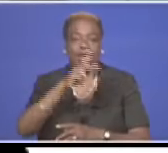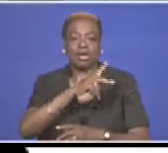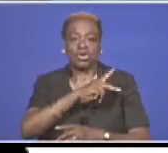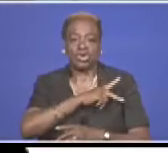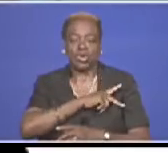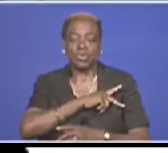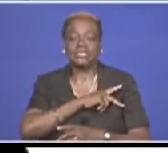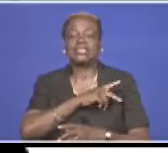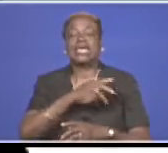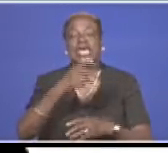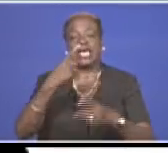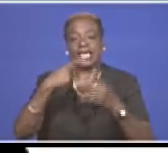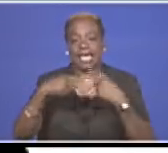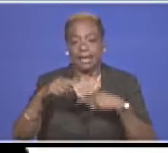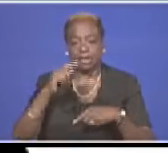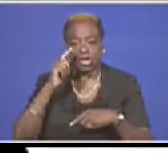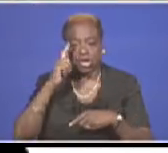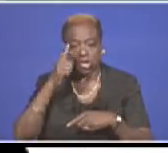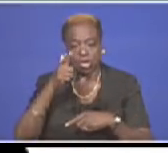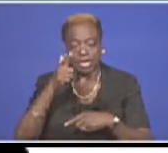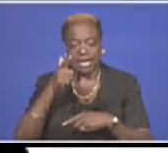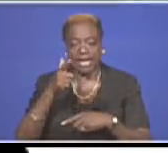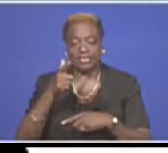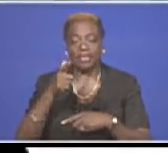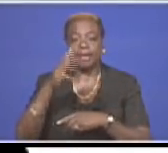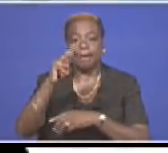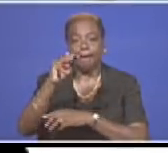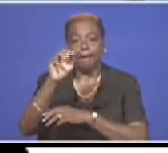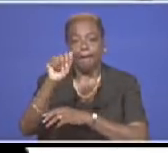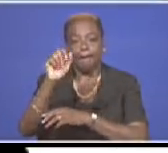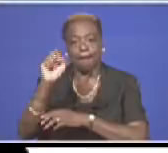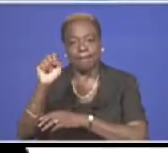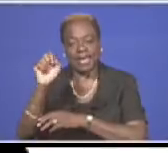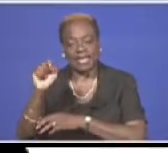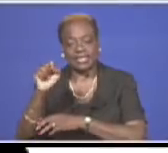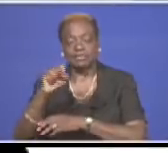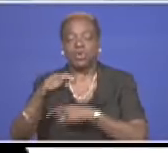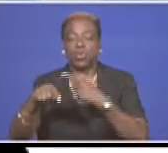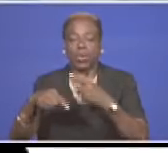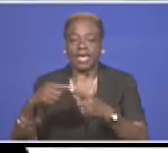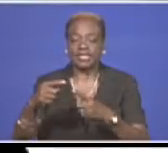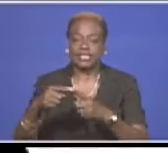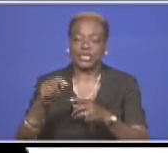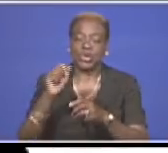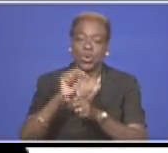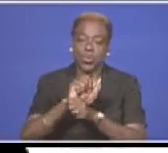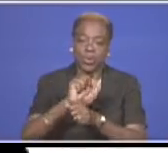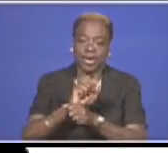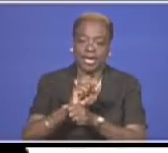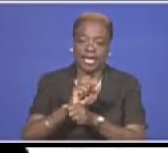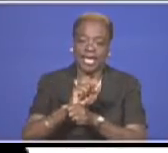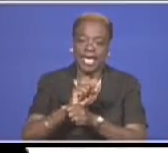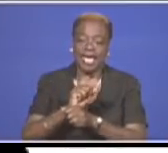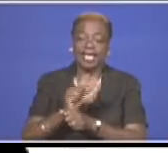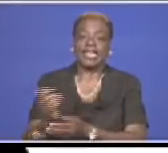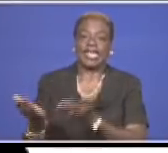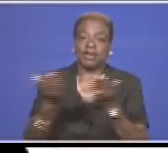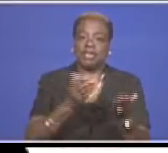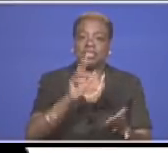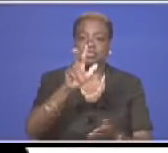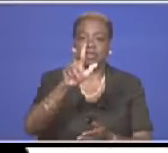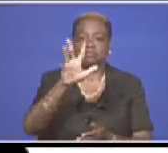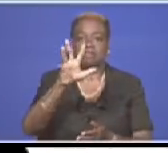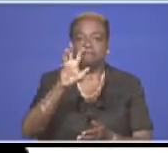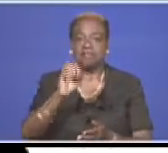built the booms for me and one of the masts, and we went to work. Blackbeard's Revenge can hold up to 350 passengers.